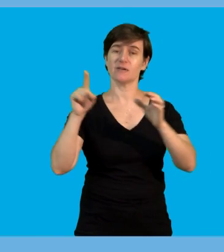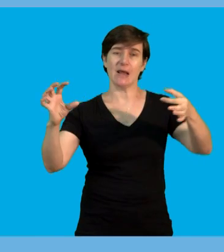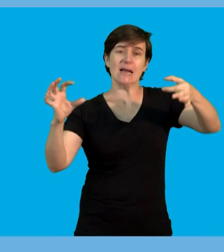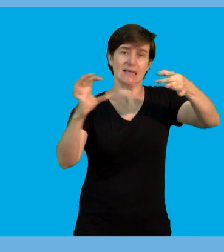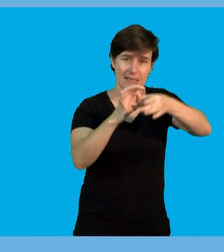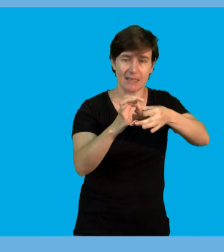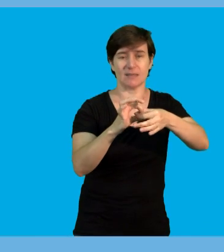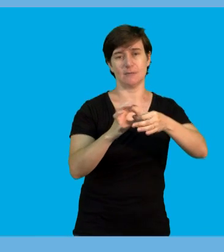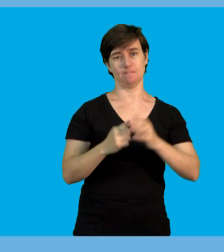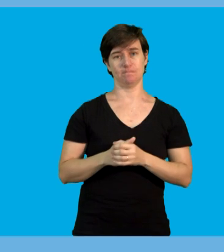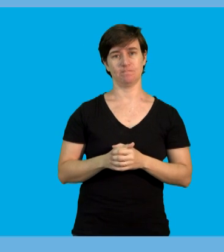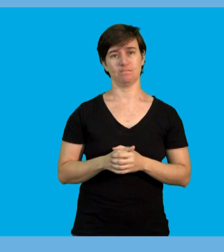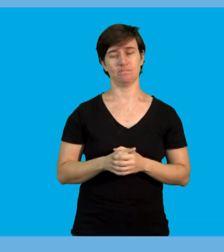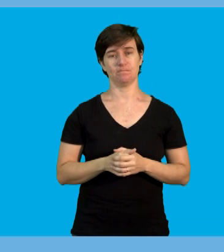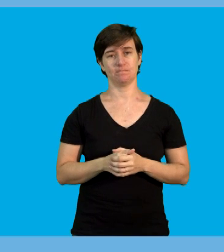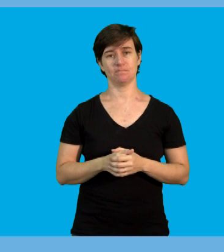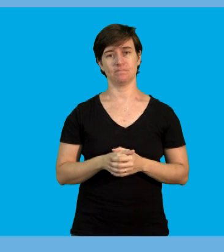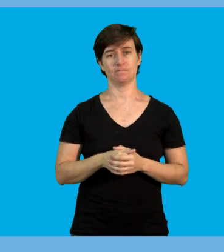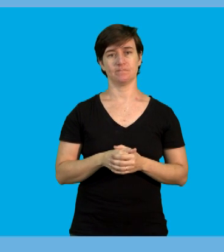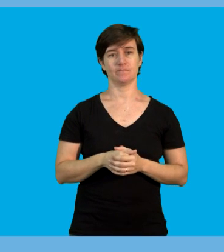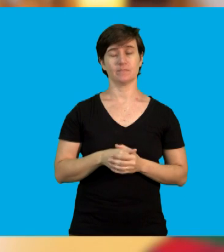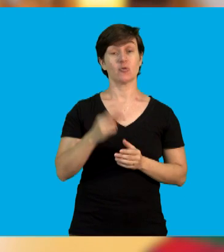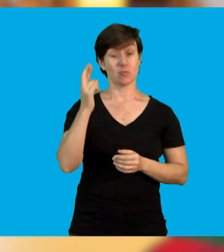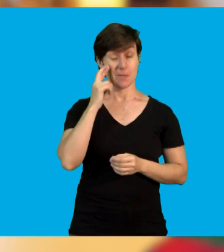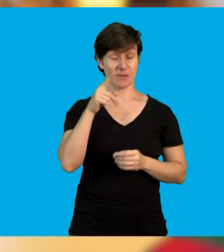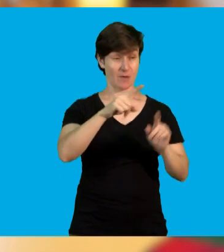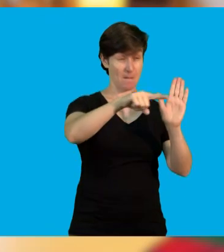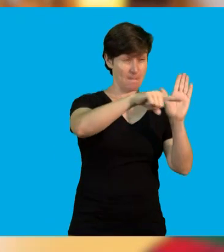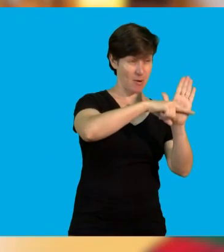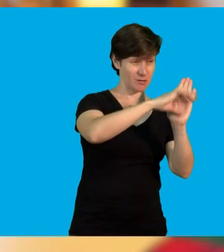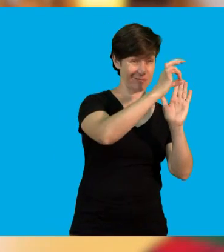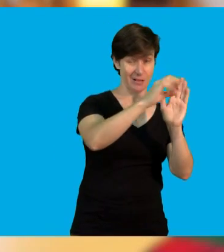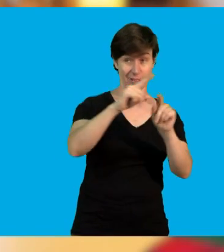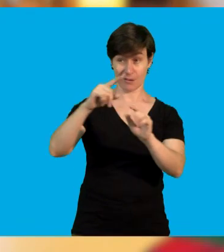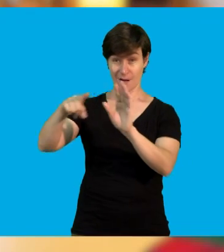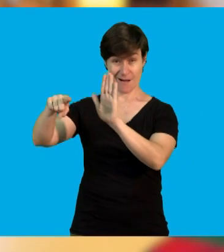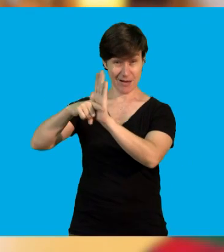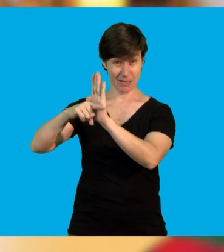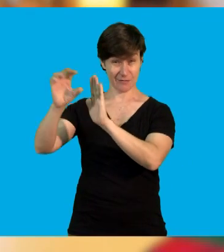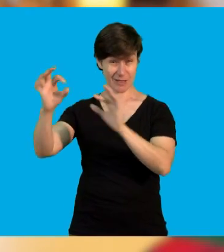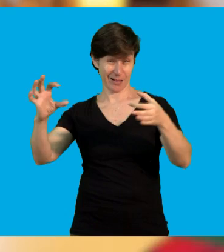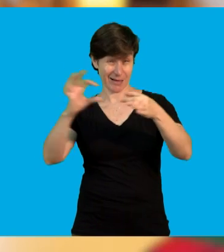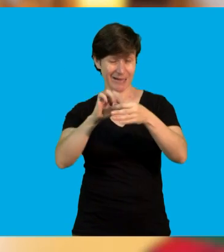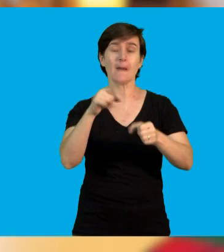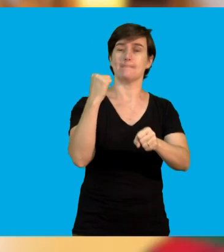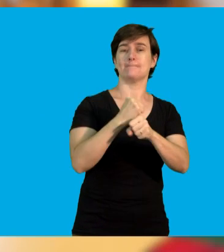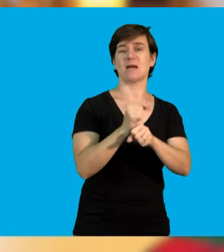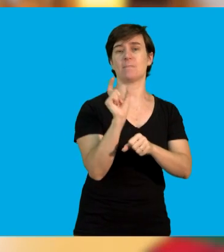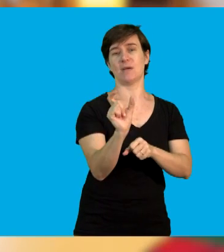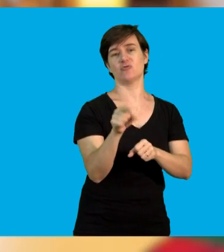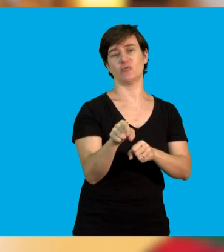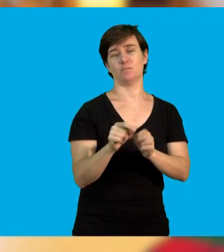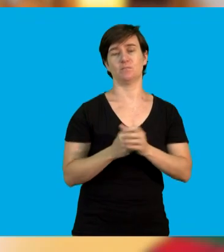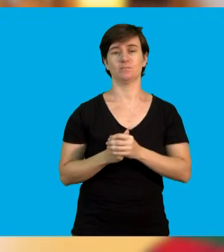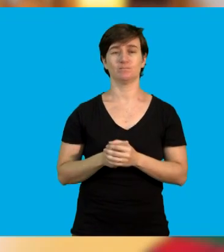to be connected to a negative pole of a different cell. So remember, that connection is going to form a battery. We can have as many cells as we want in